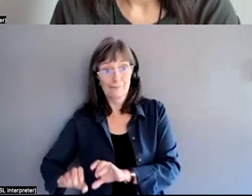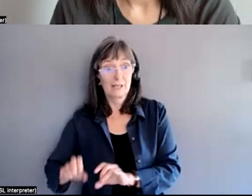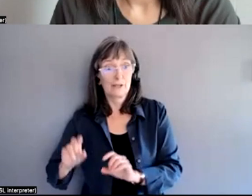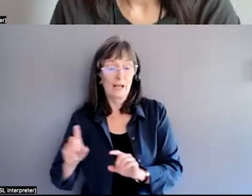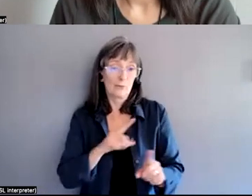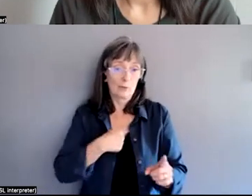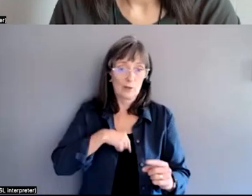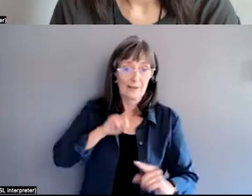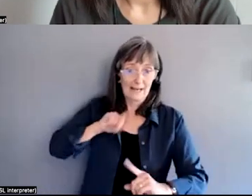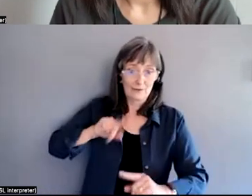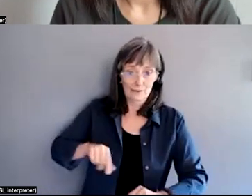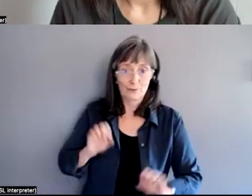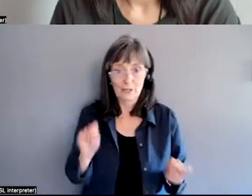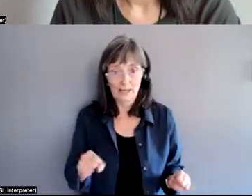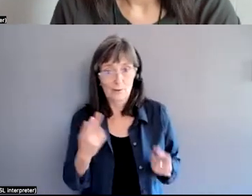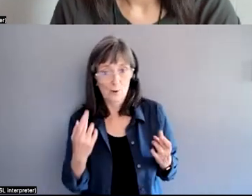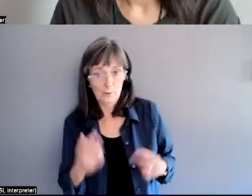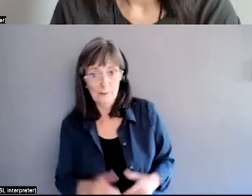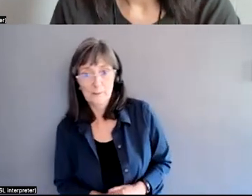get to as many of those as we can.